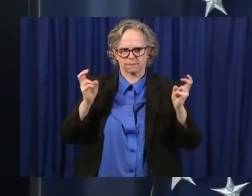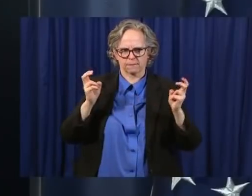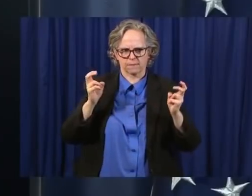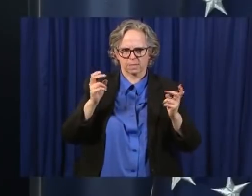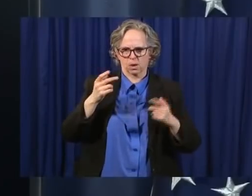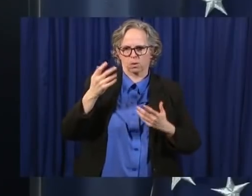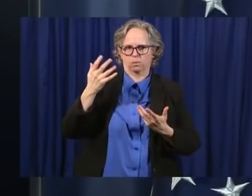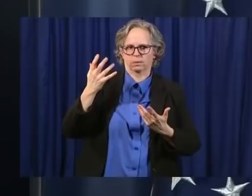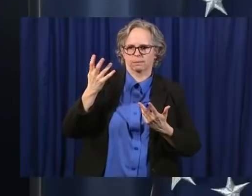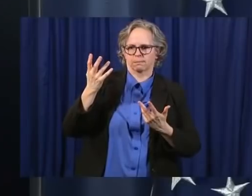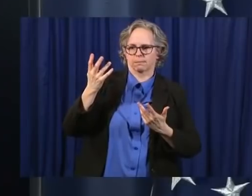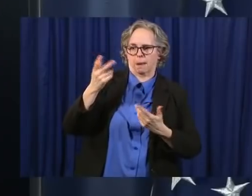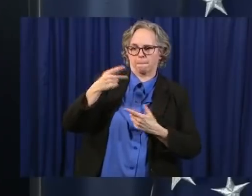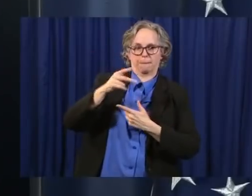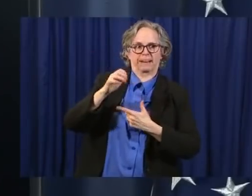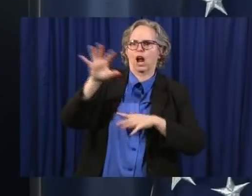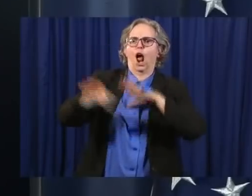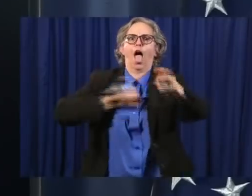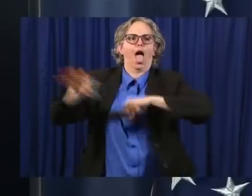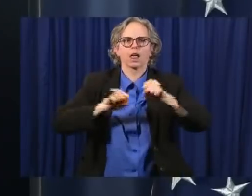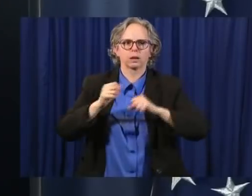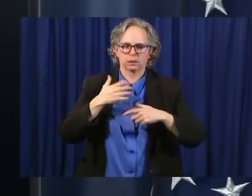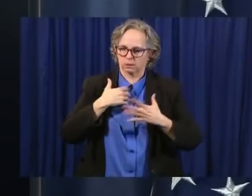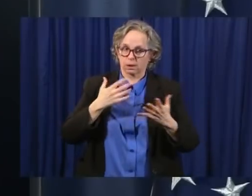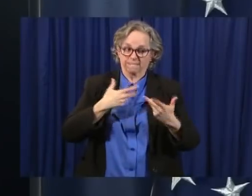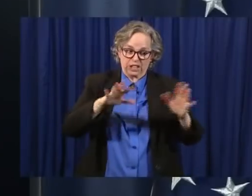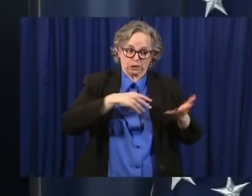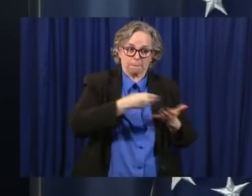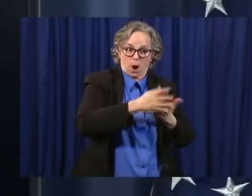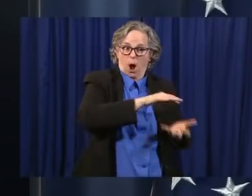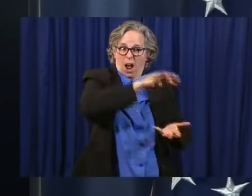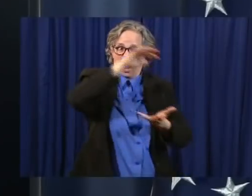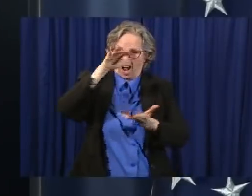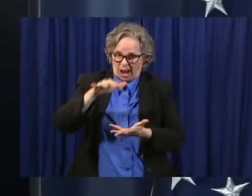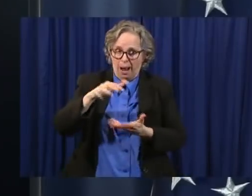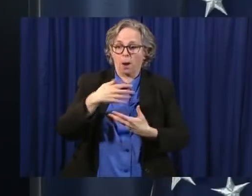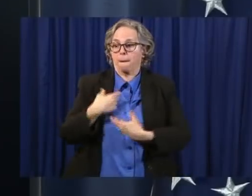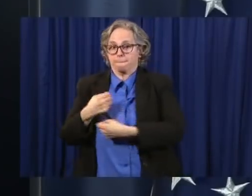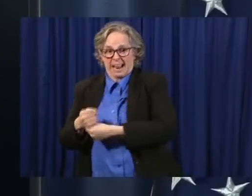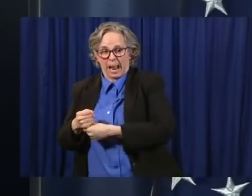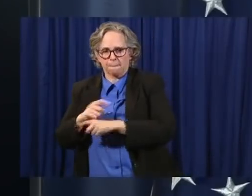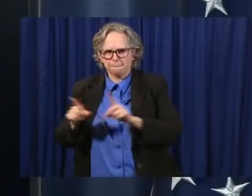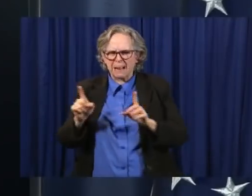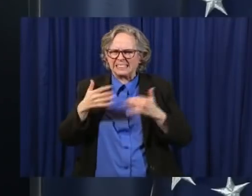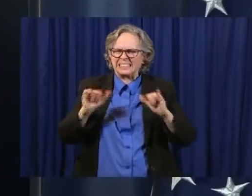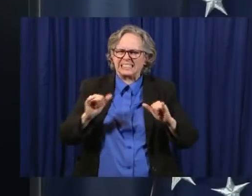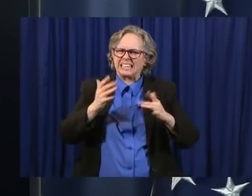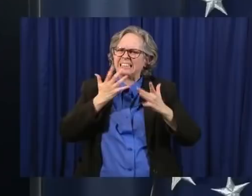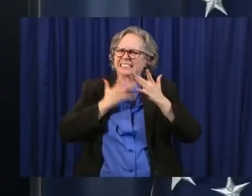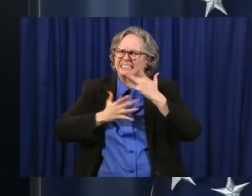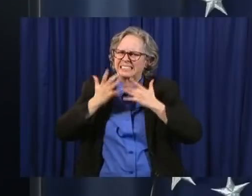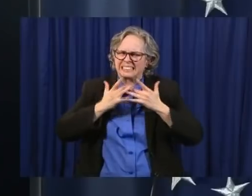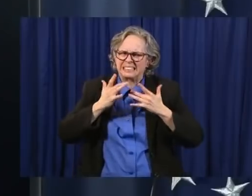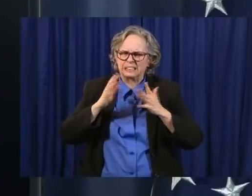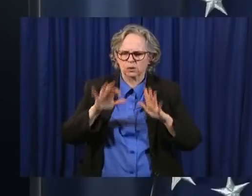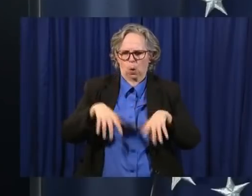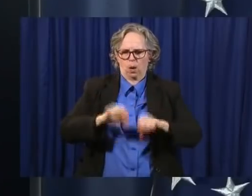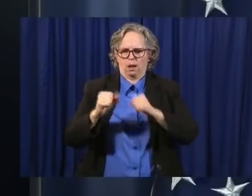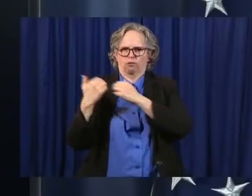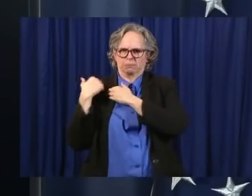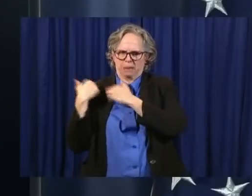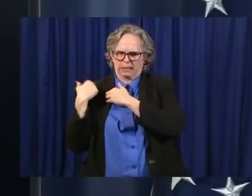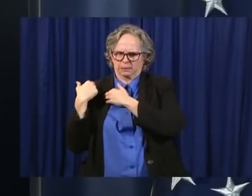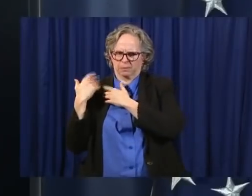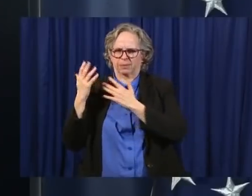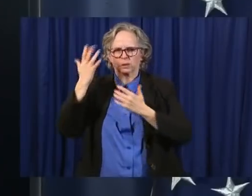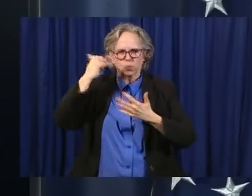we're trying to make it, and we're also trying to conserve it and use it responsibly. So that's how that plan went. We also set up for any of